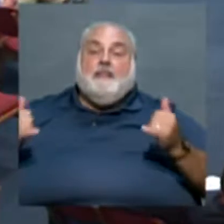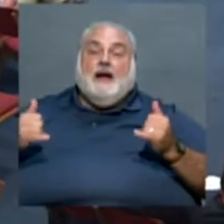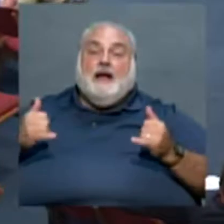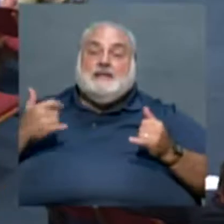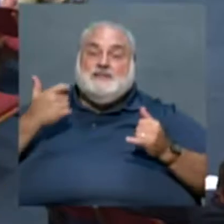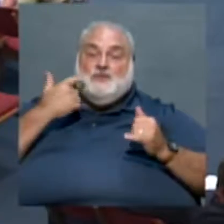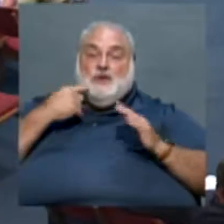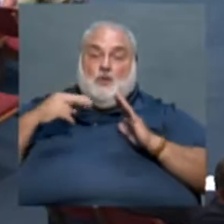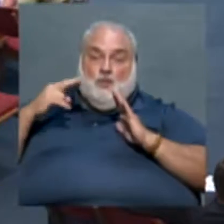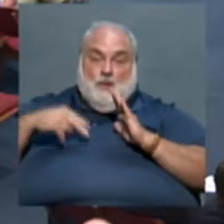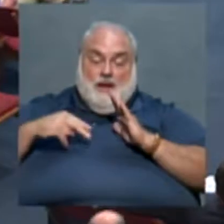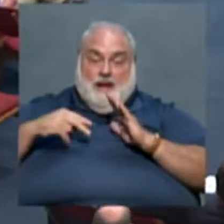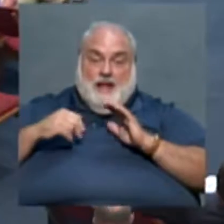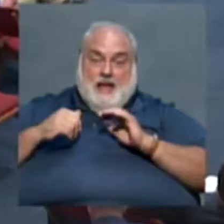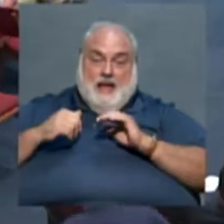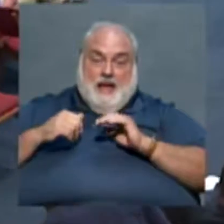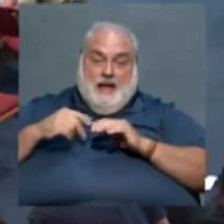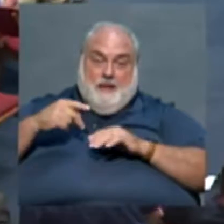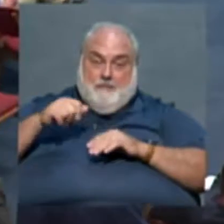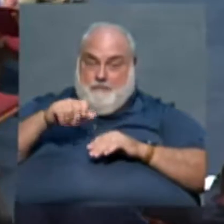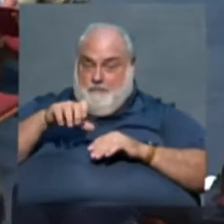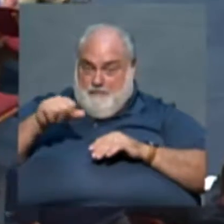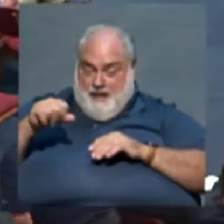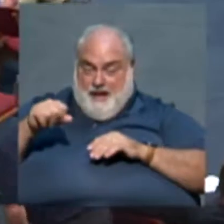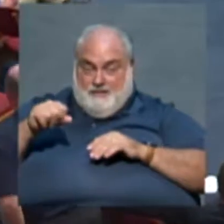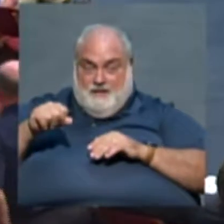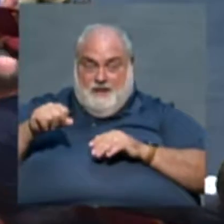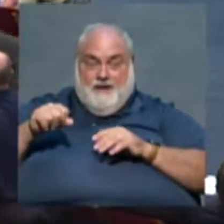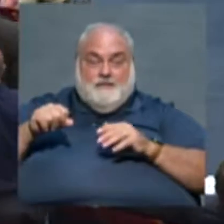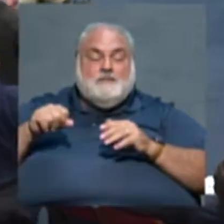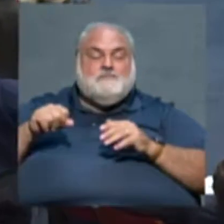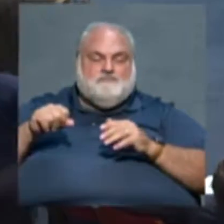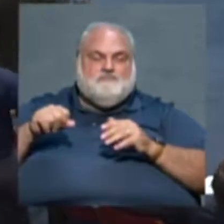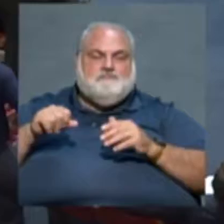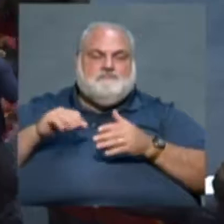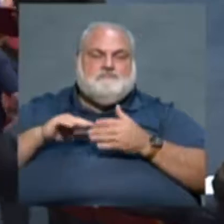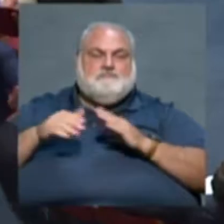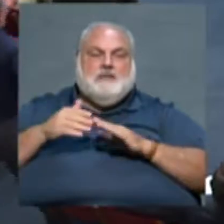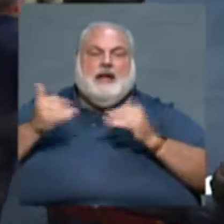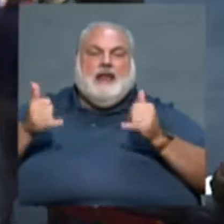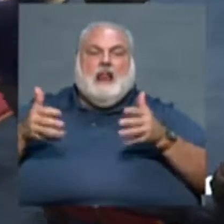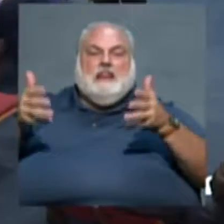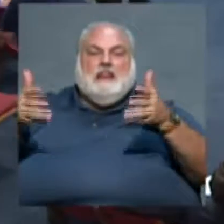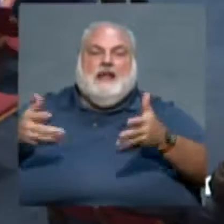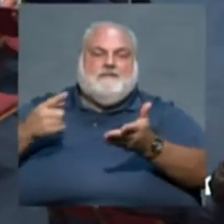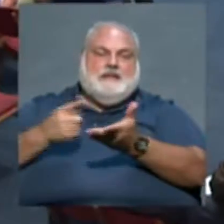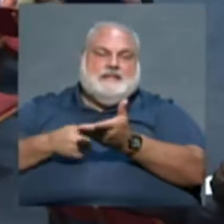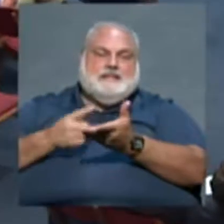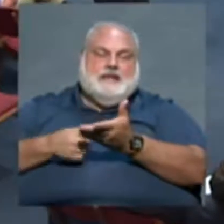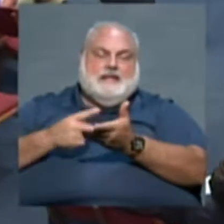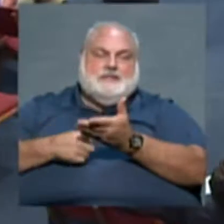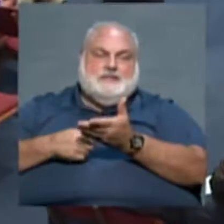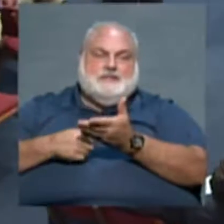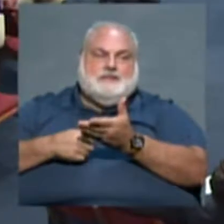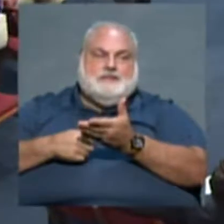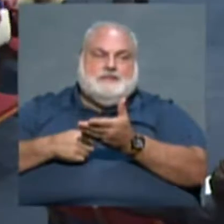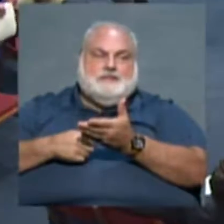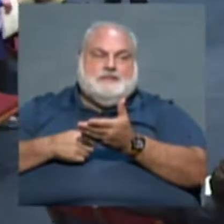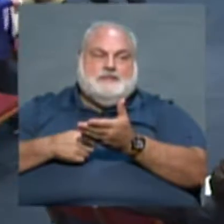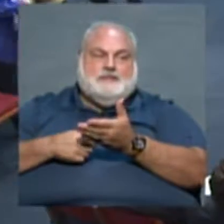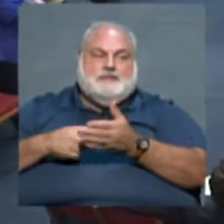was called, you are free to go. Mr. Moore, will you call out the items that we will hear, please?